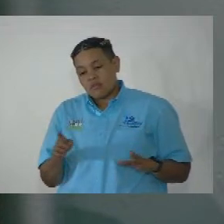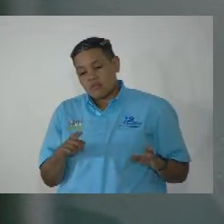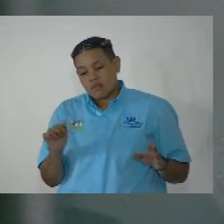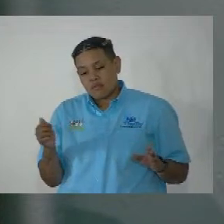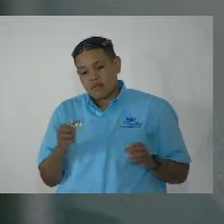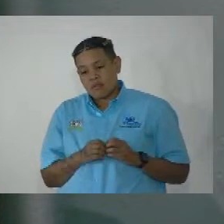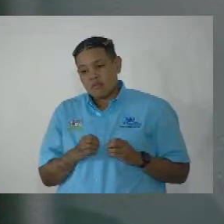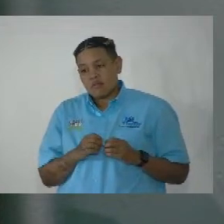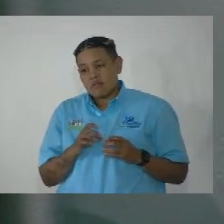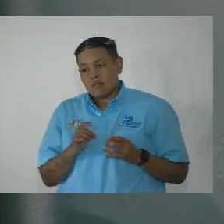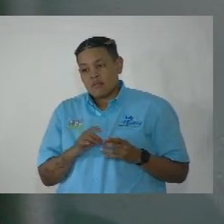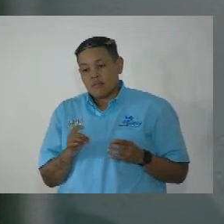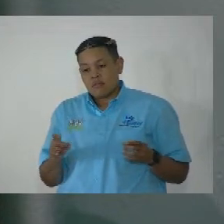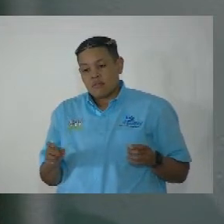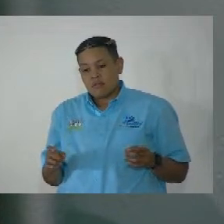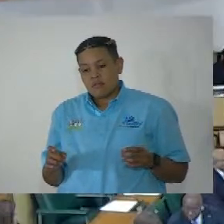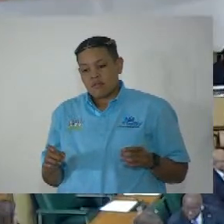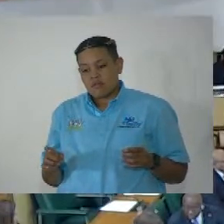more comments?